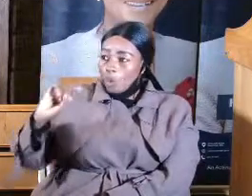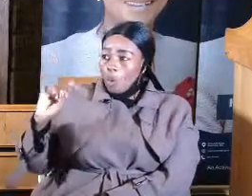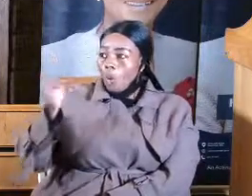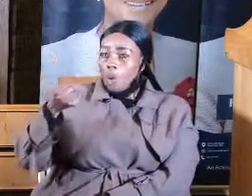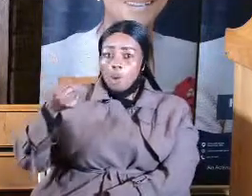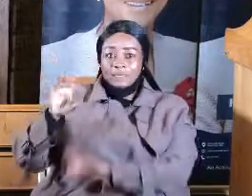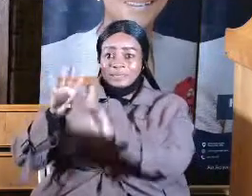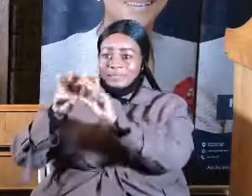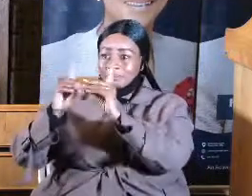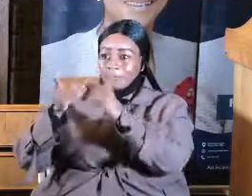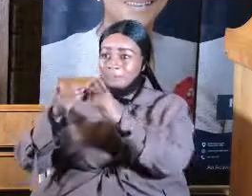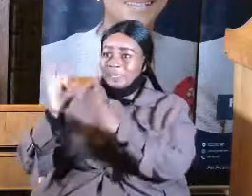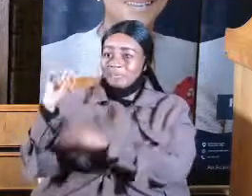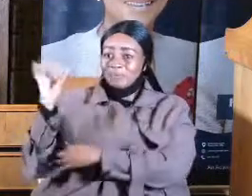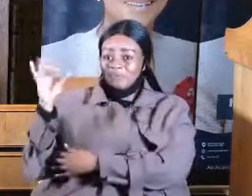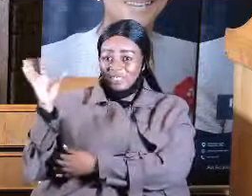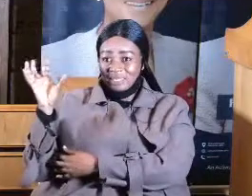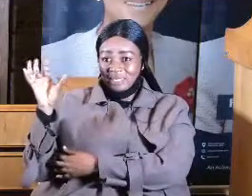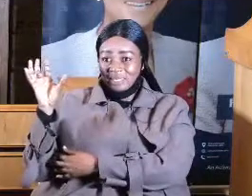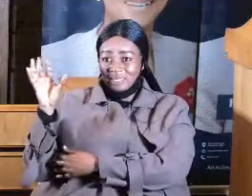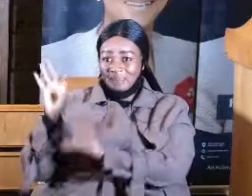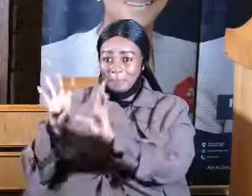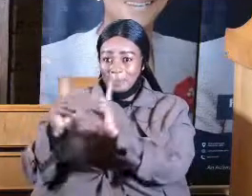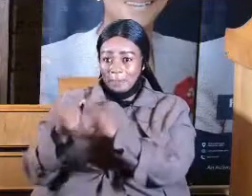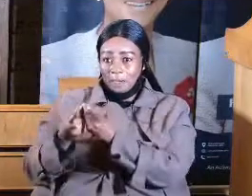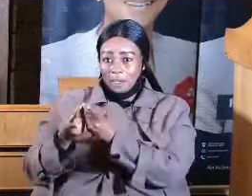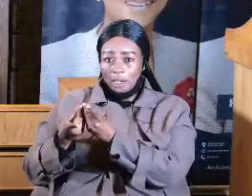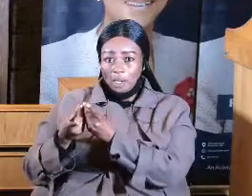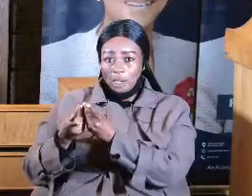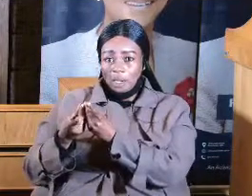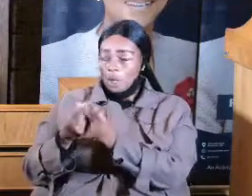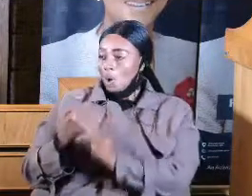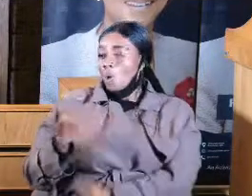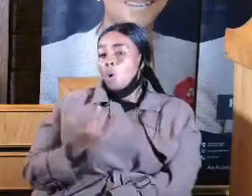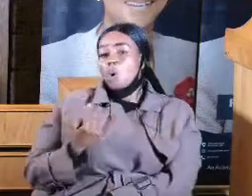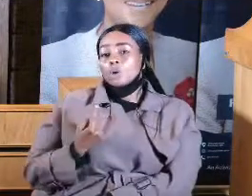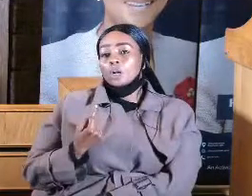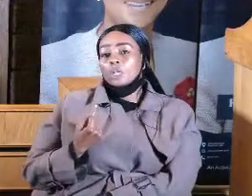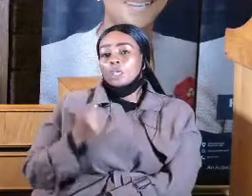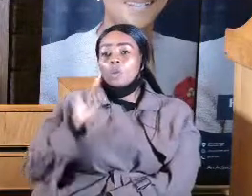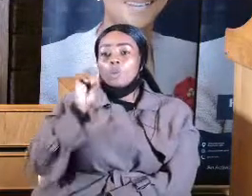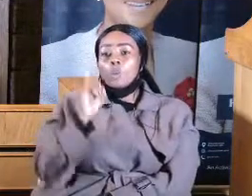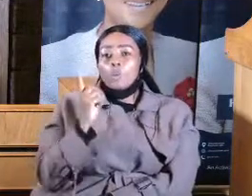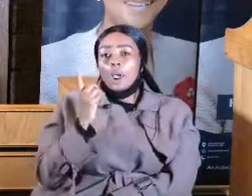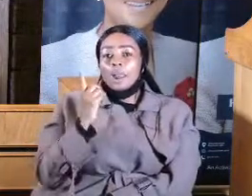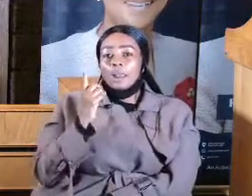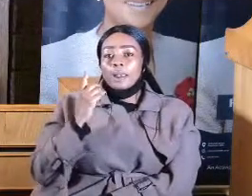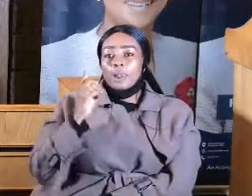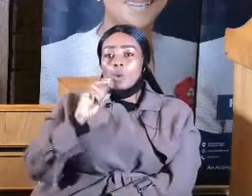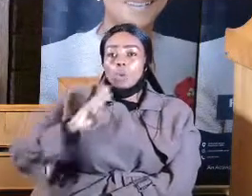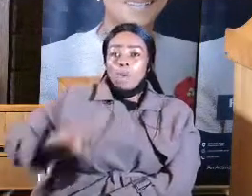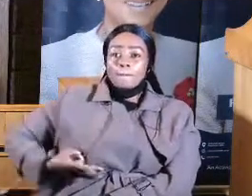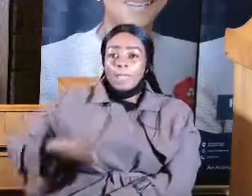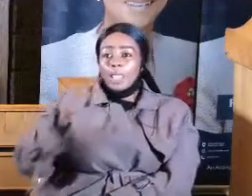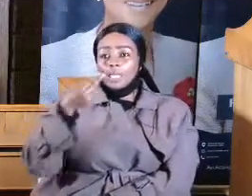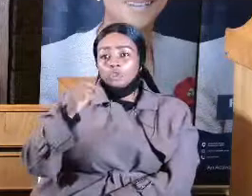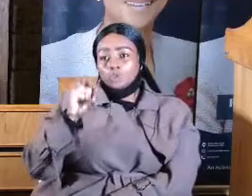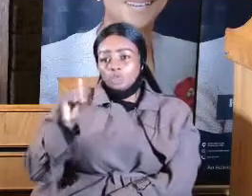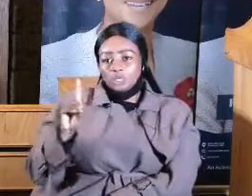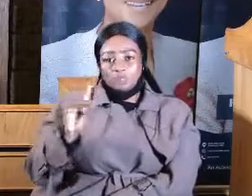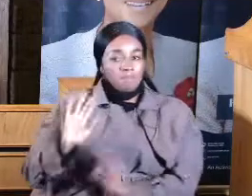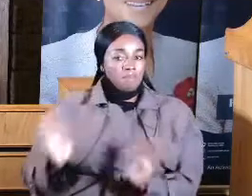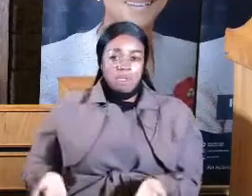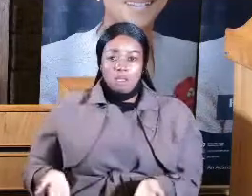HODs in the province, in all our departments, we only have one female HOD in the Free